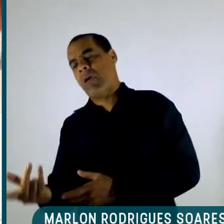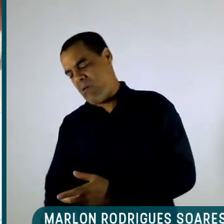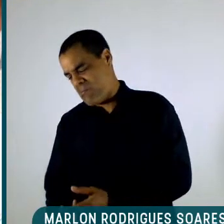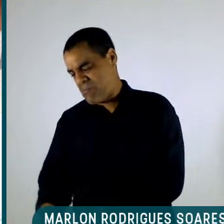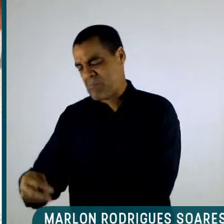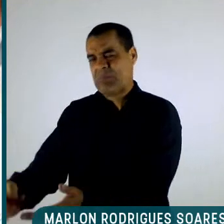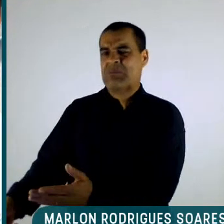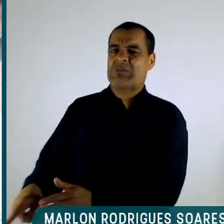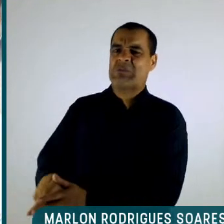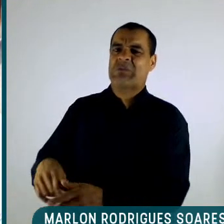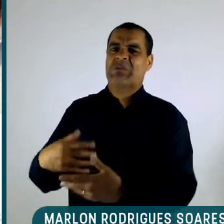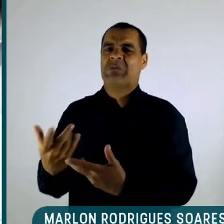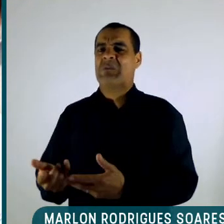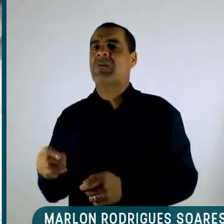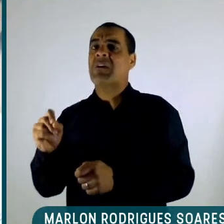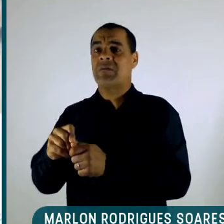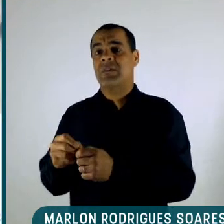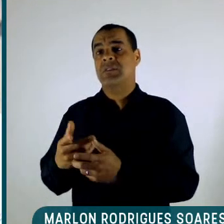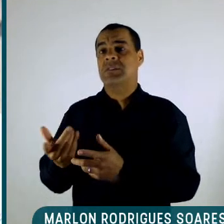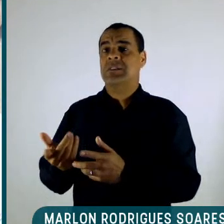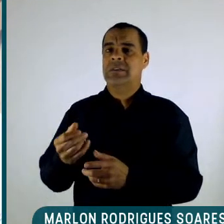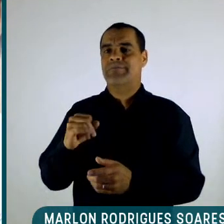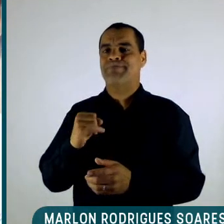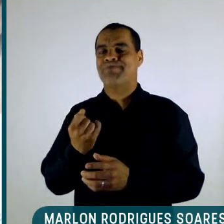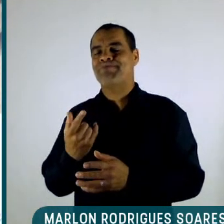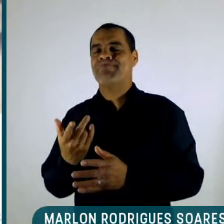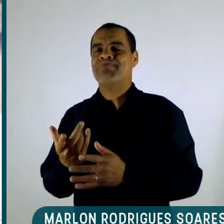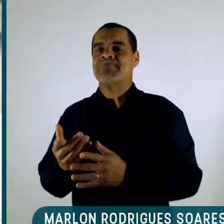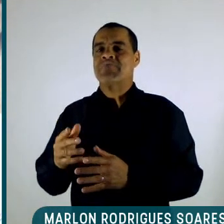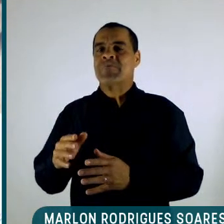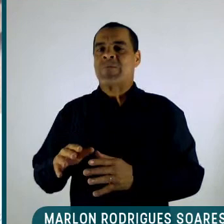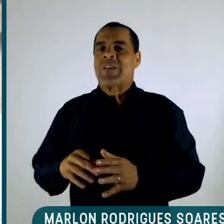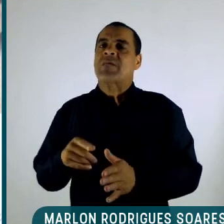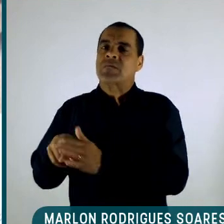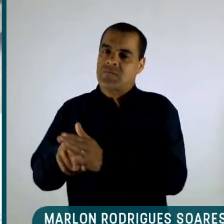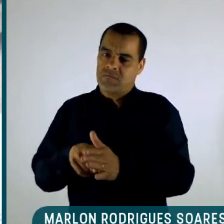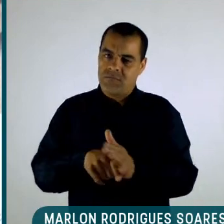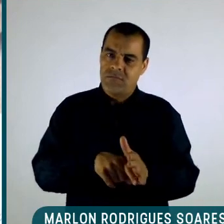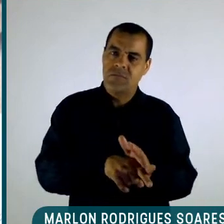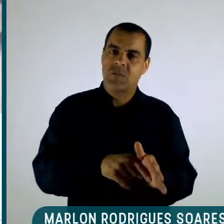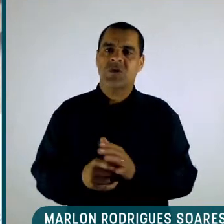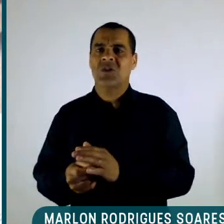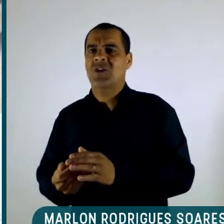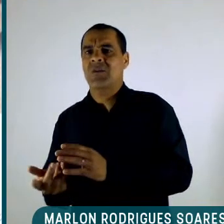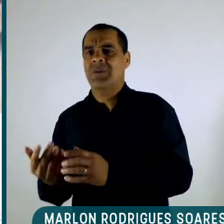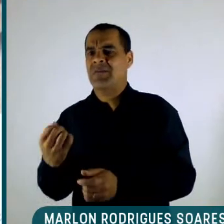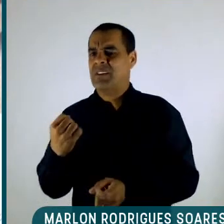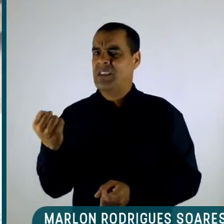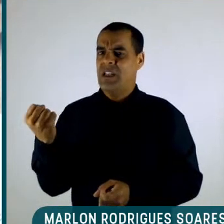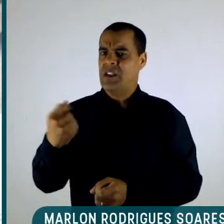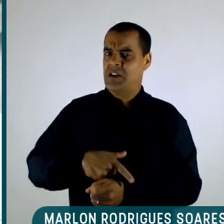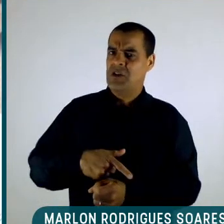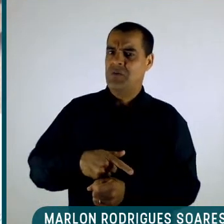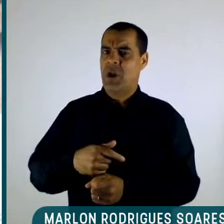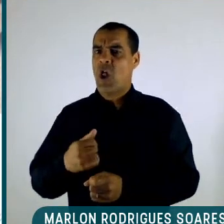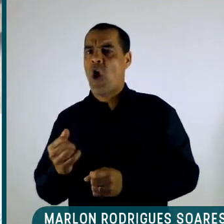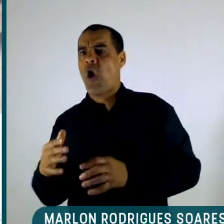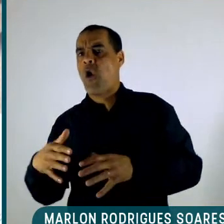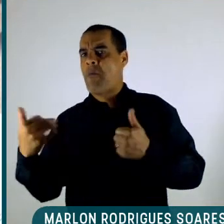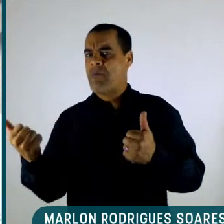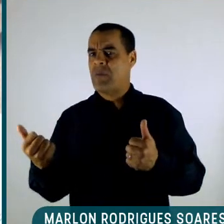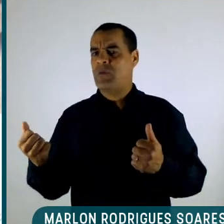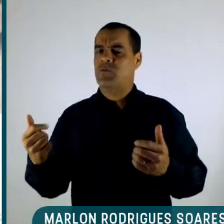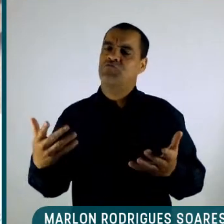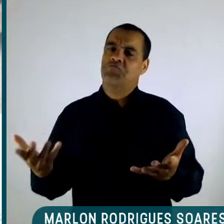You take the guy that lives in a slum that needs a health transplant, an organ transplant, for example.